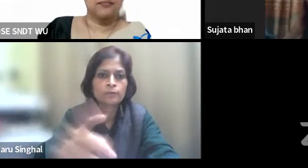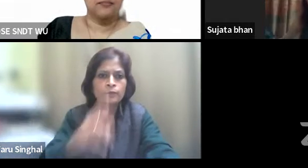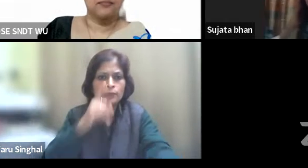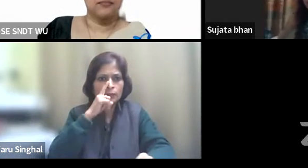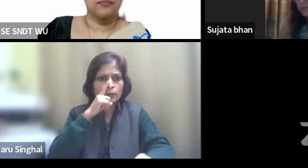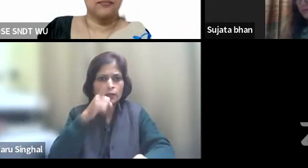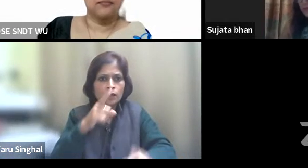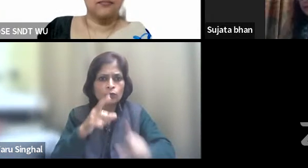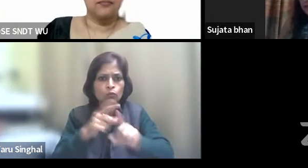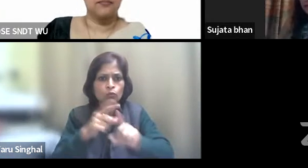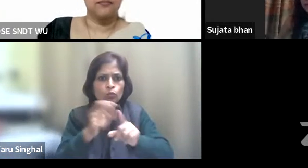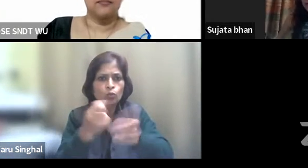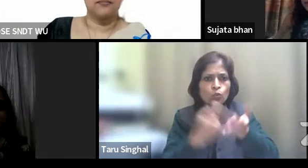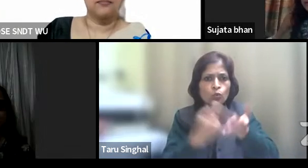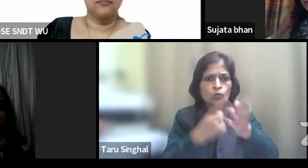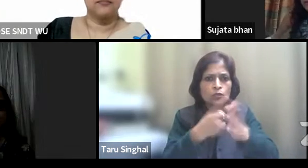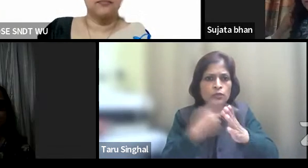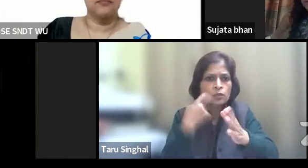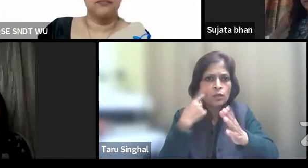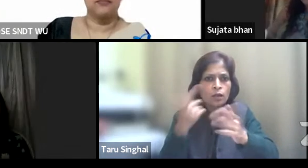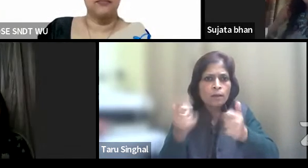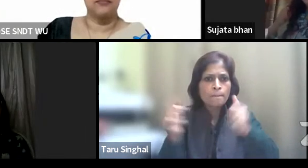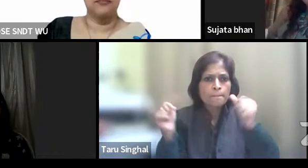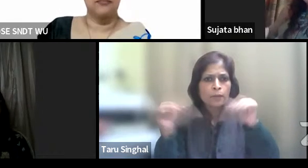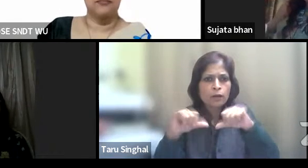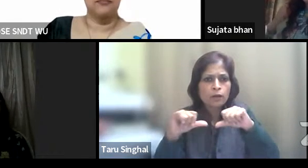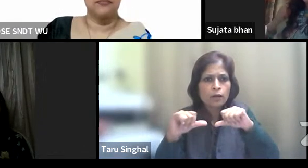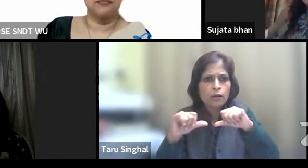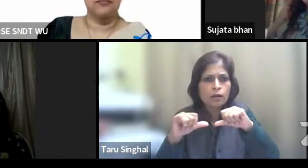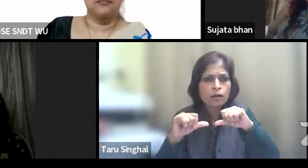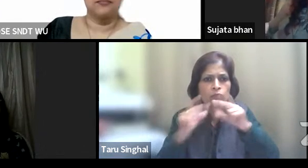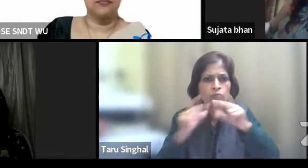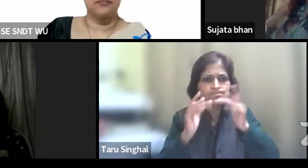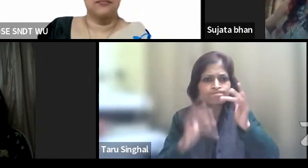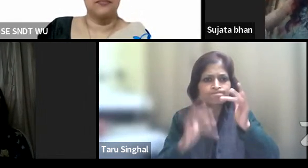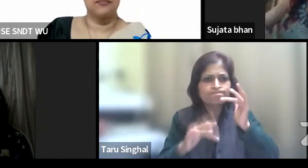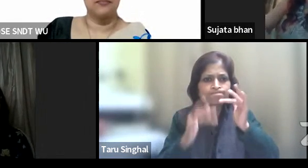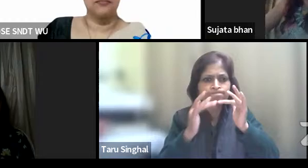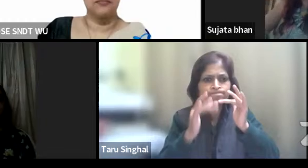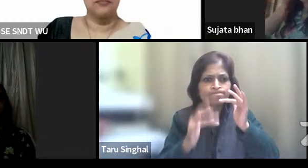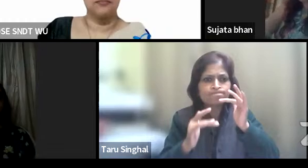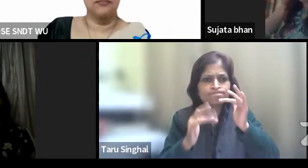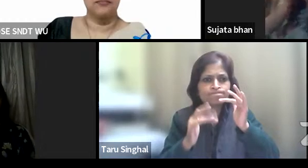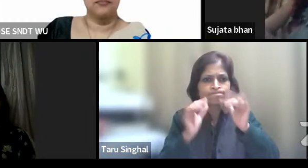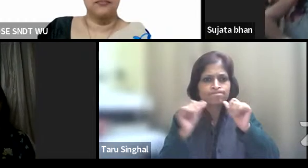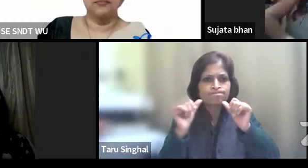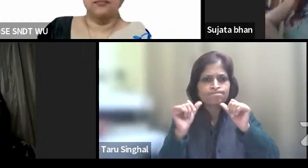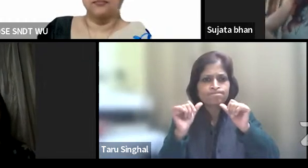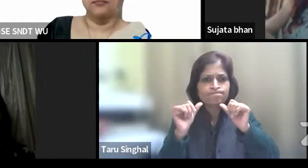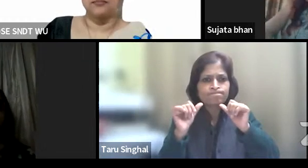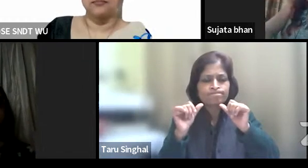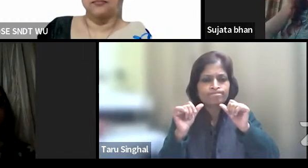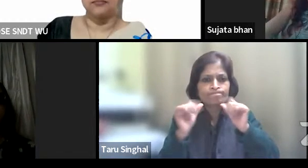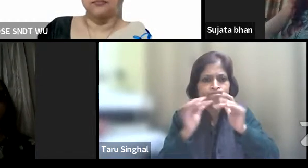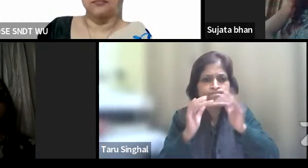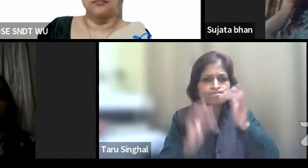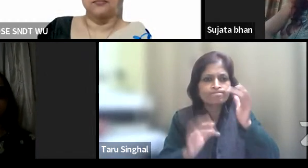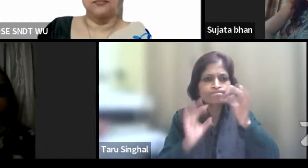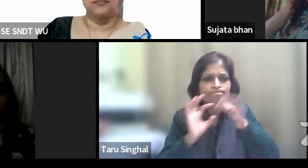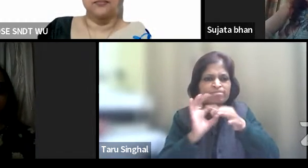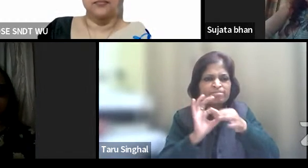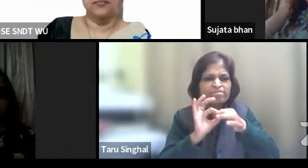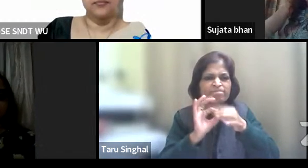back? No, he's not. However, what I was trying to say is that